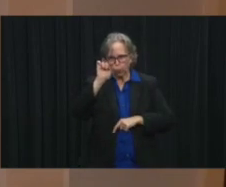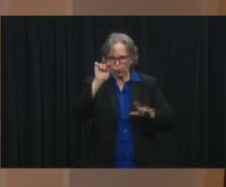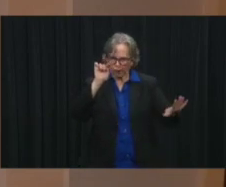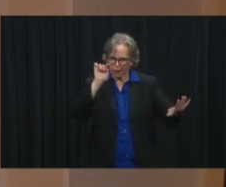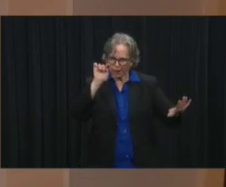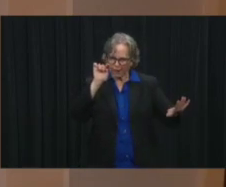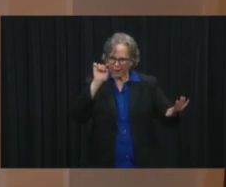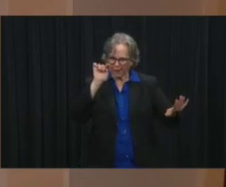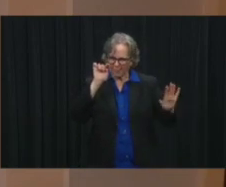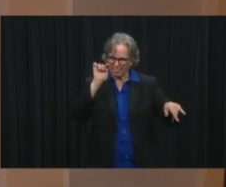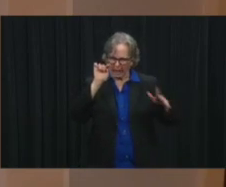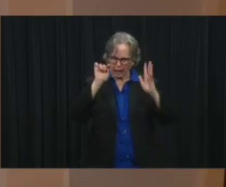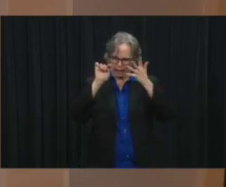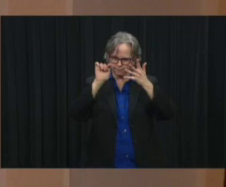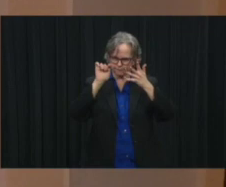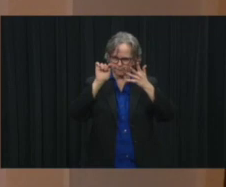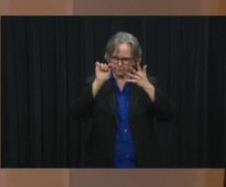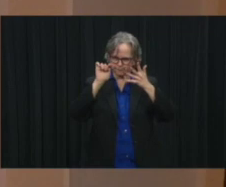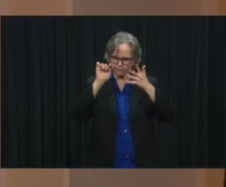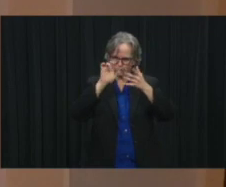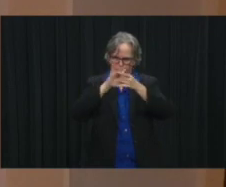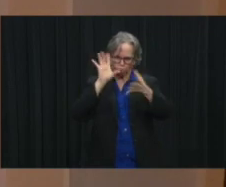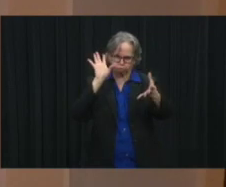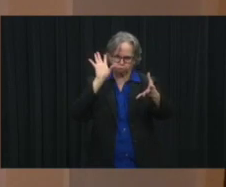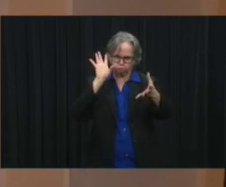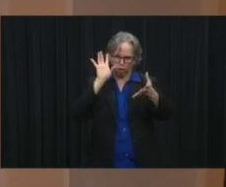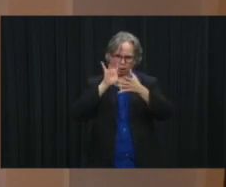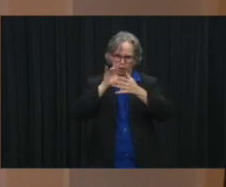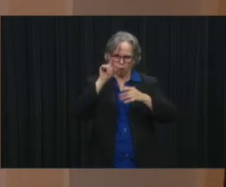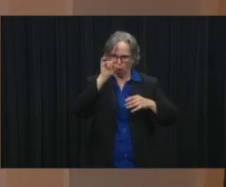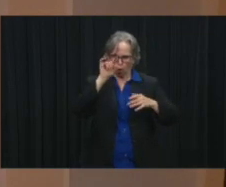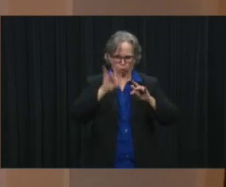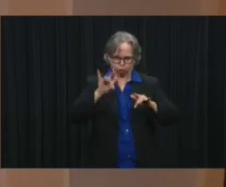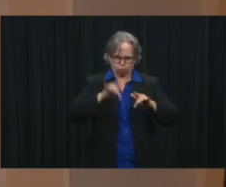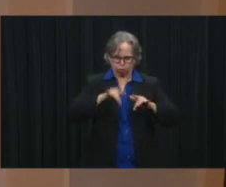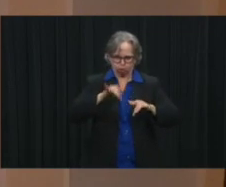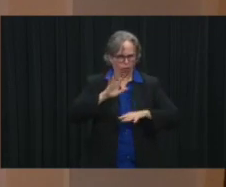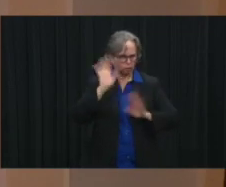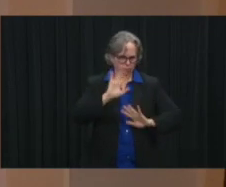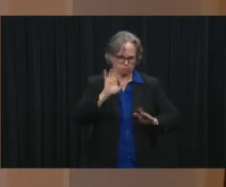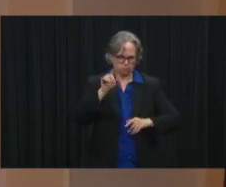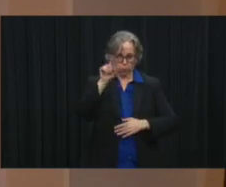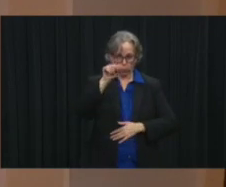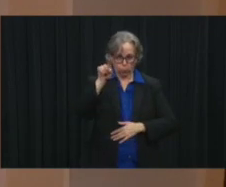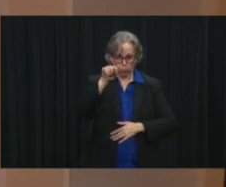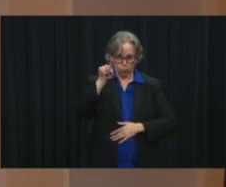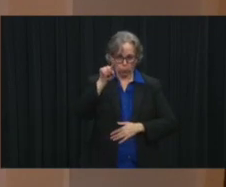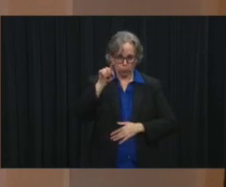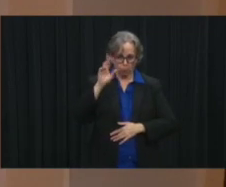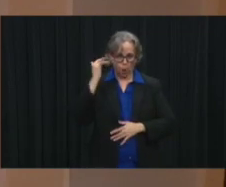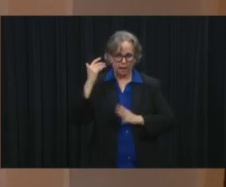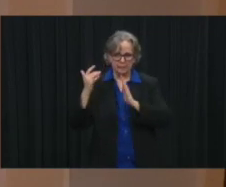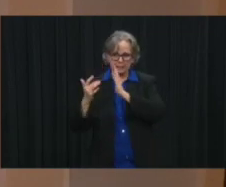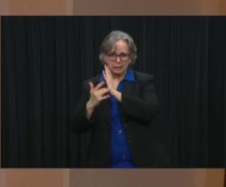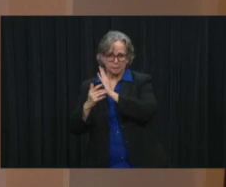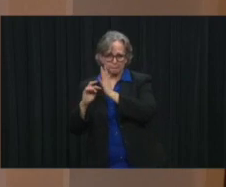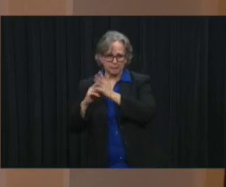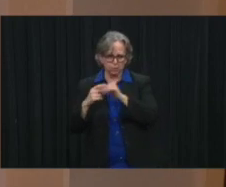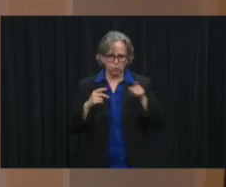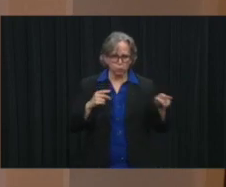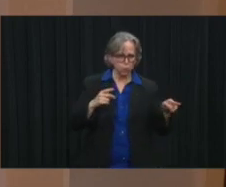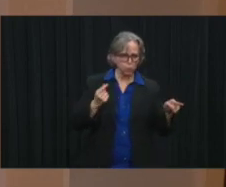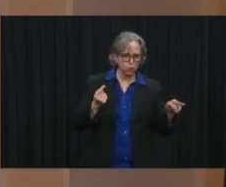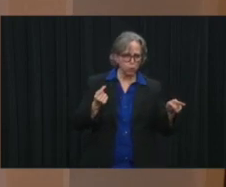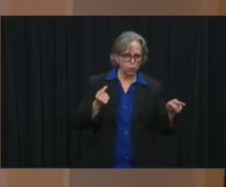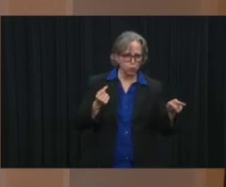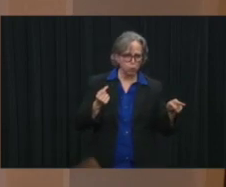the temptation to keep clicking to re-enter, because in a tech sense, you're sending yourself back to the end of the line when you do